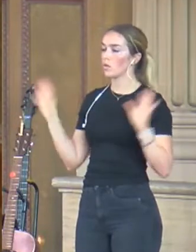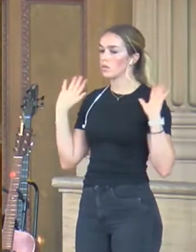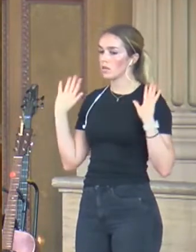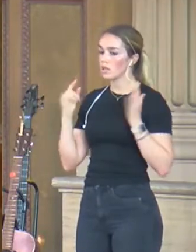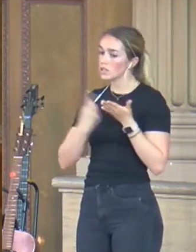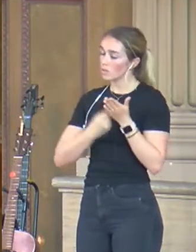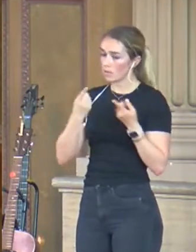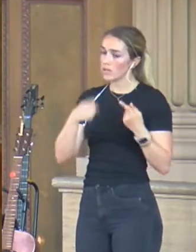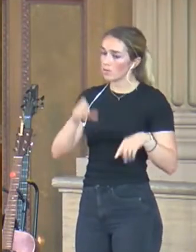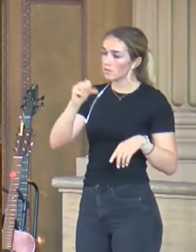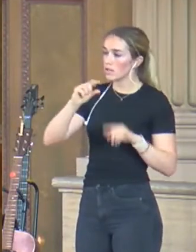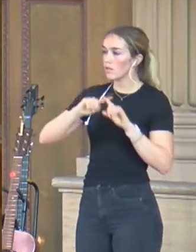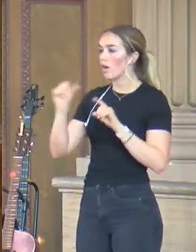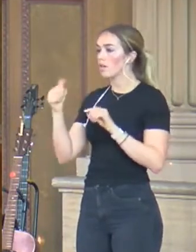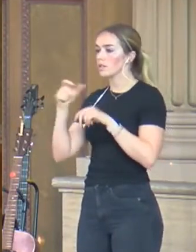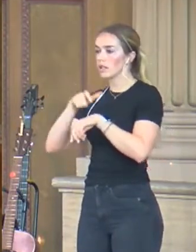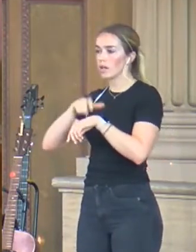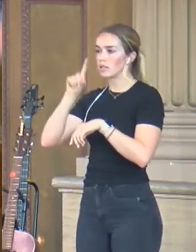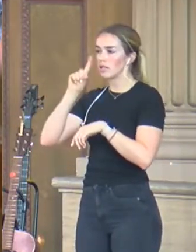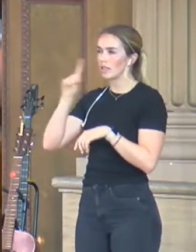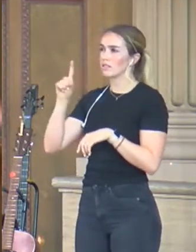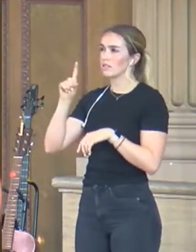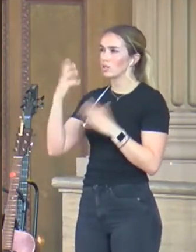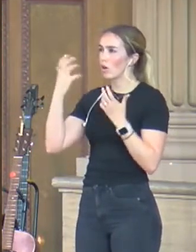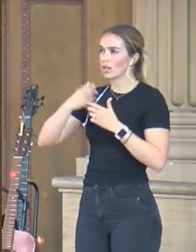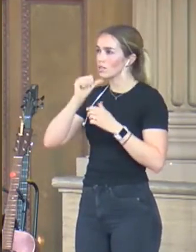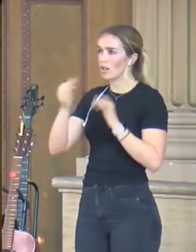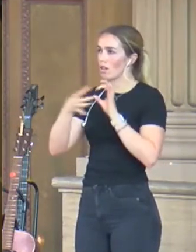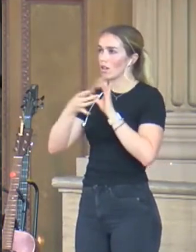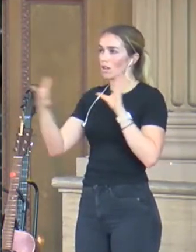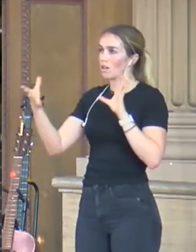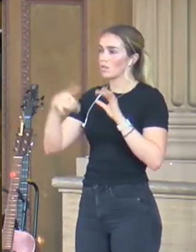But there are other times like this where it just seems like the darkness is not lifting.